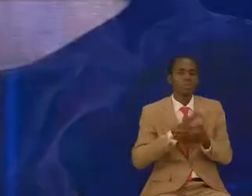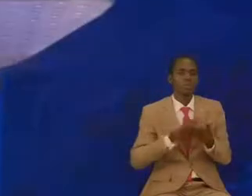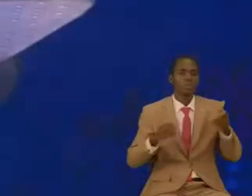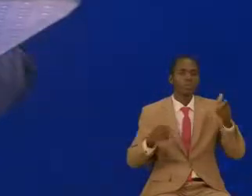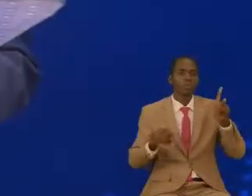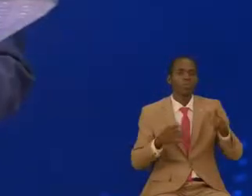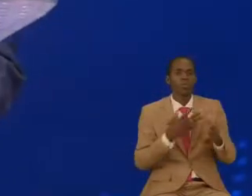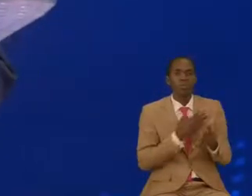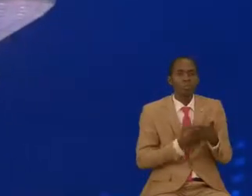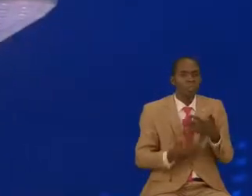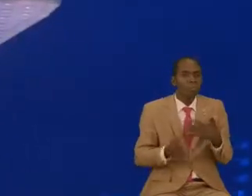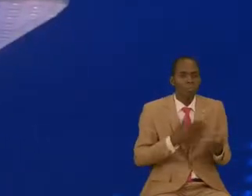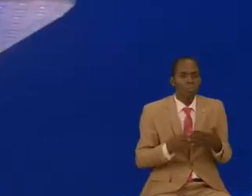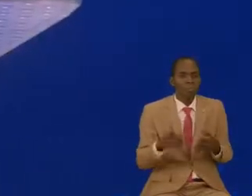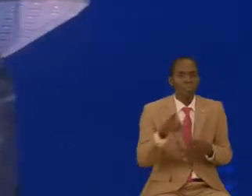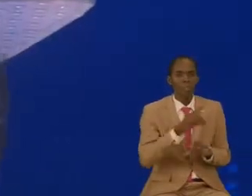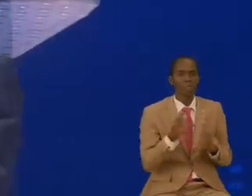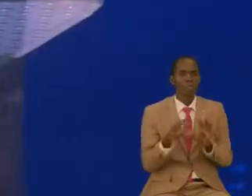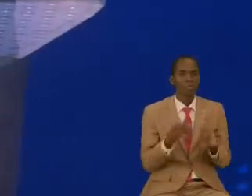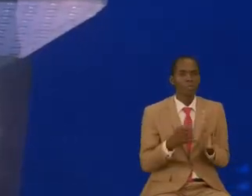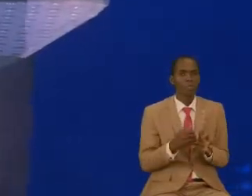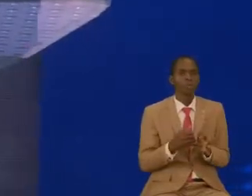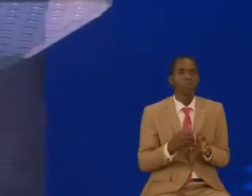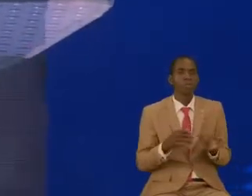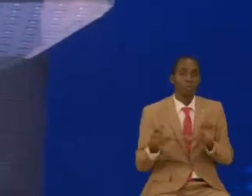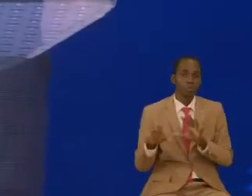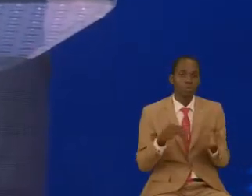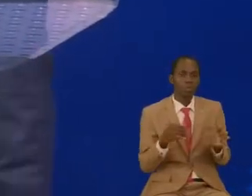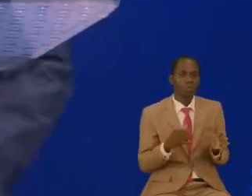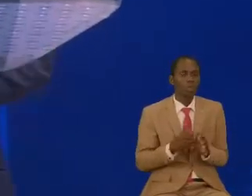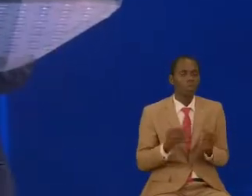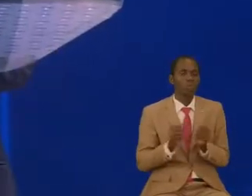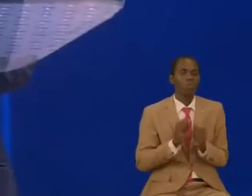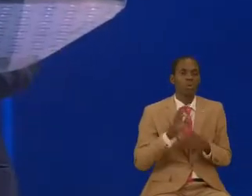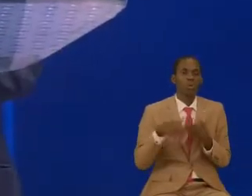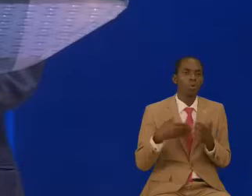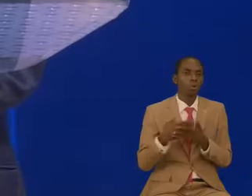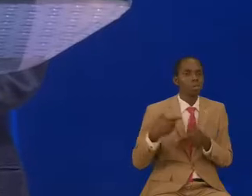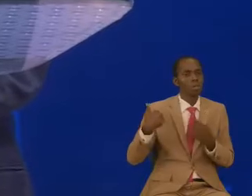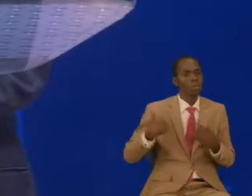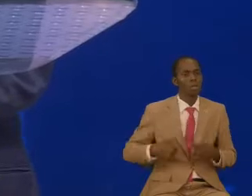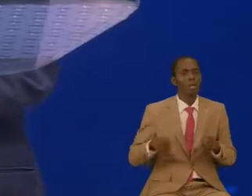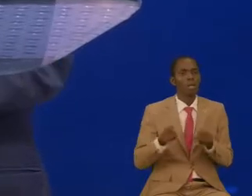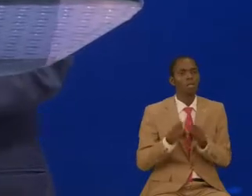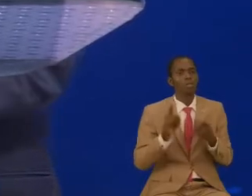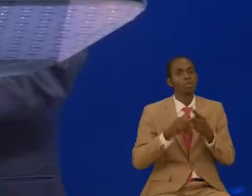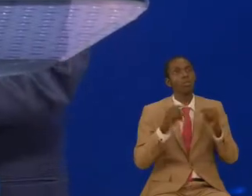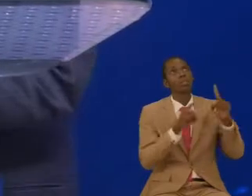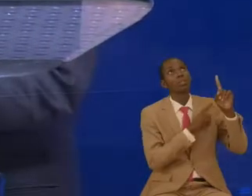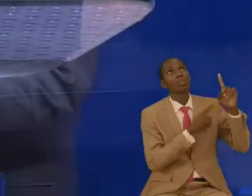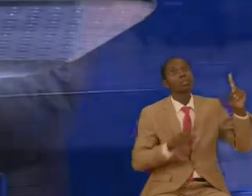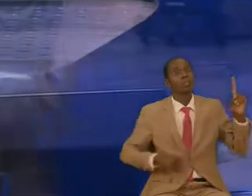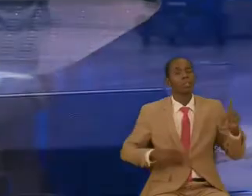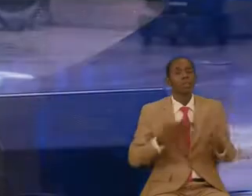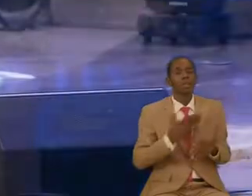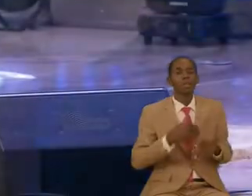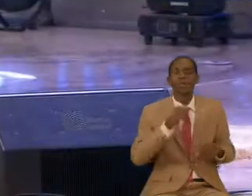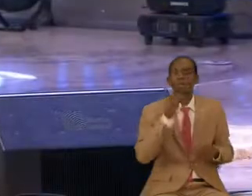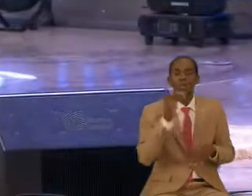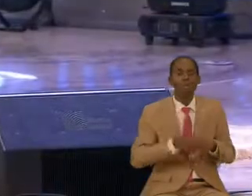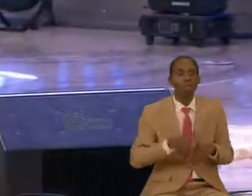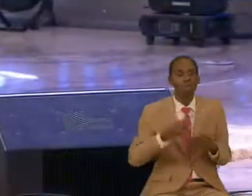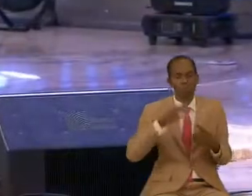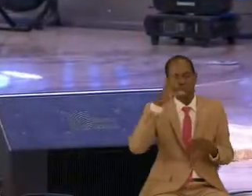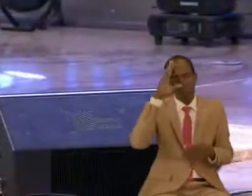and whatsoever ye do, do it heartily, as to the Lord and not unto men.